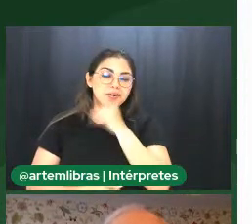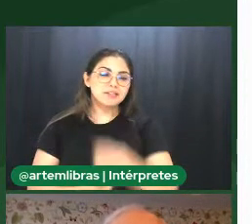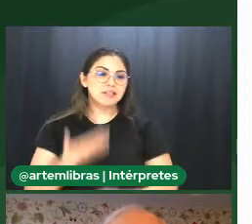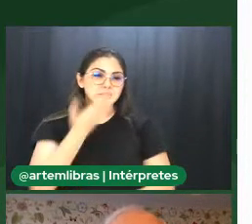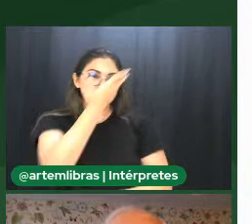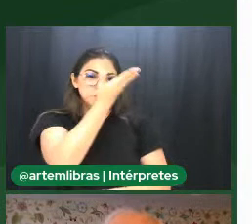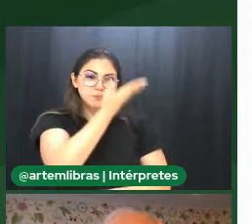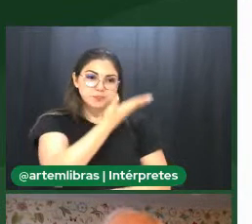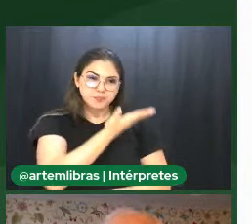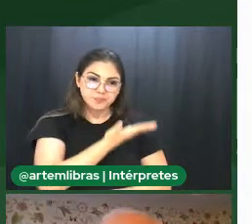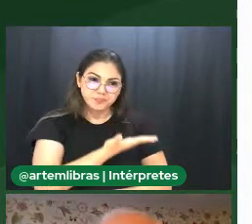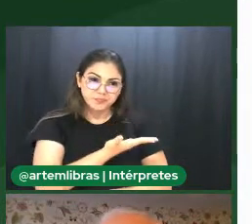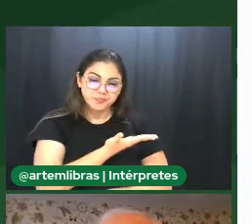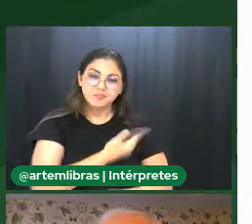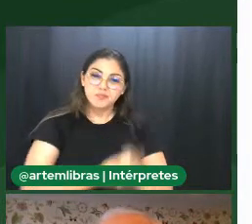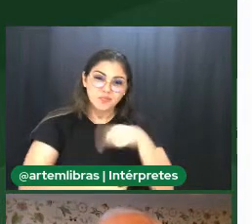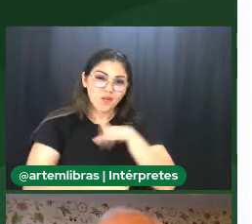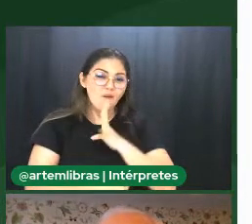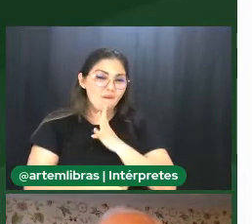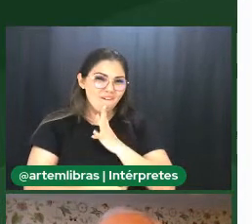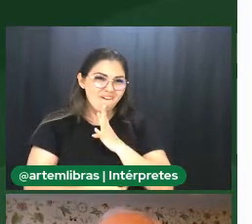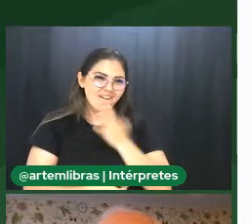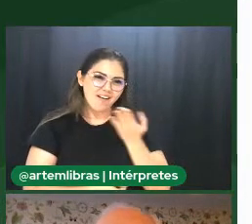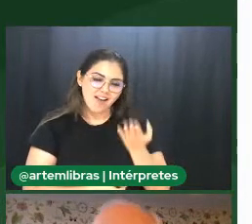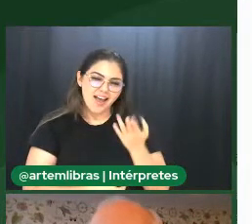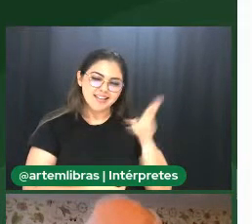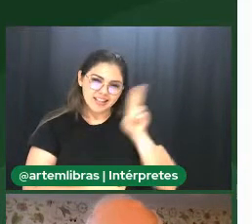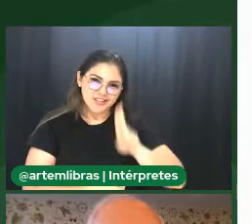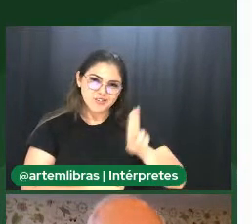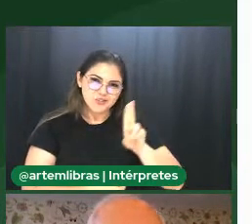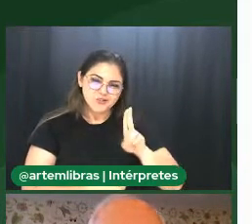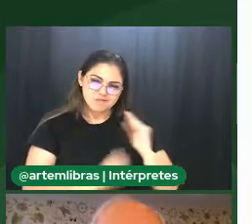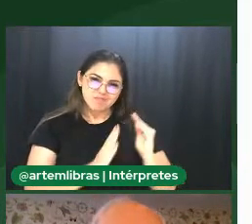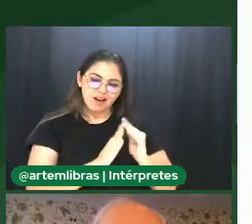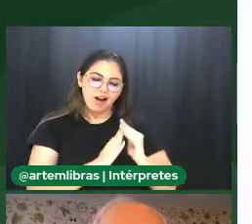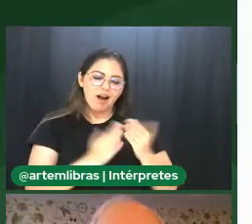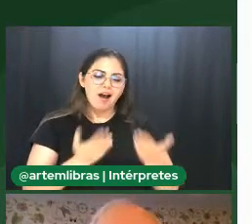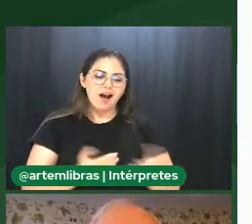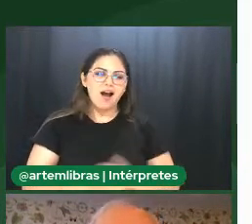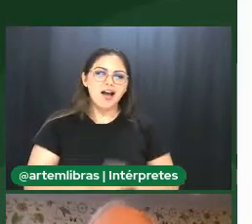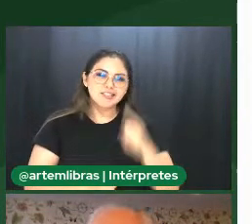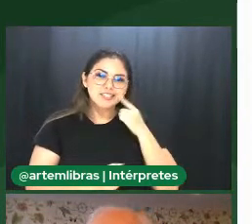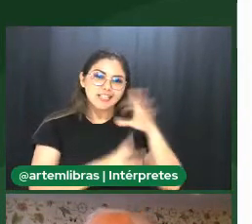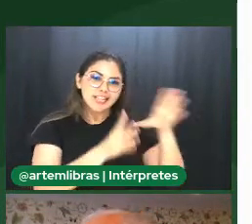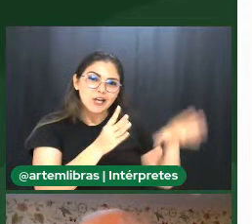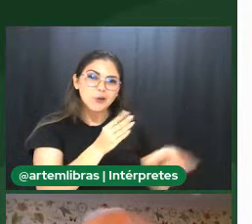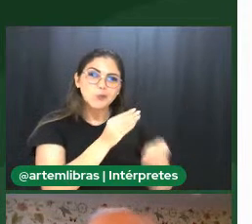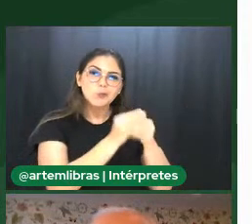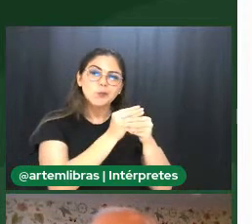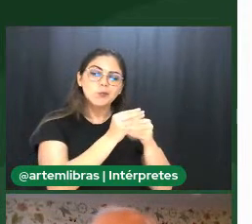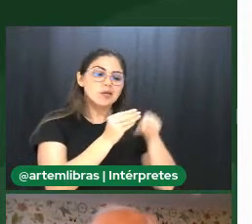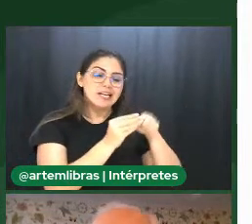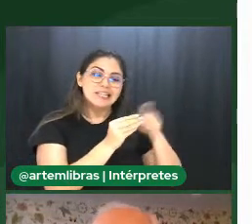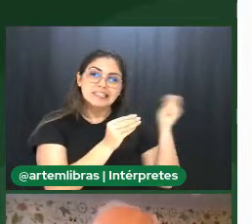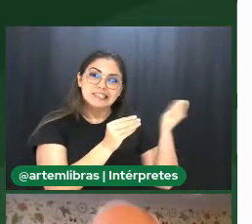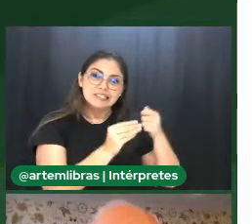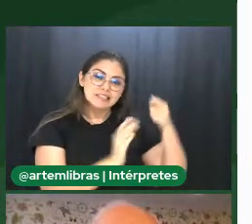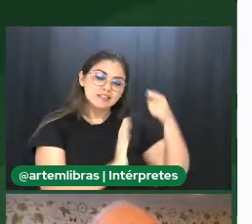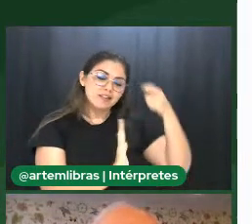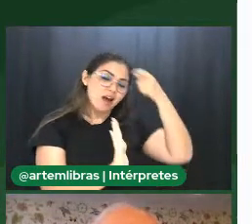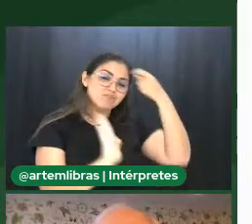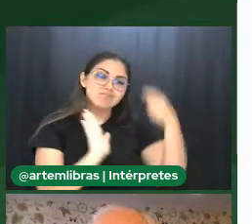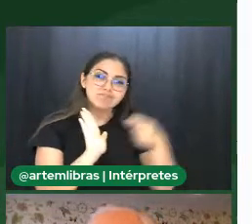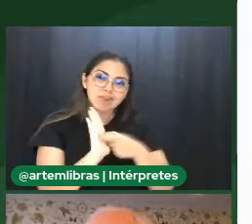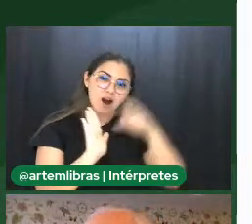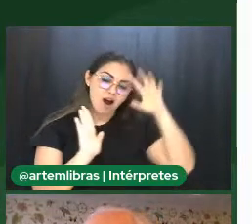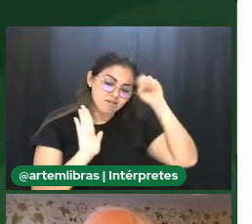infused with AI machine learning algorithms to monitor performance, to improve the